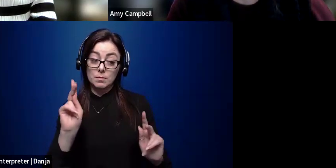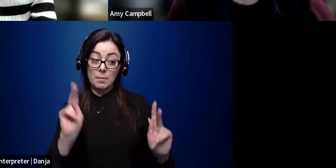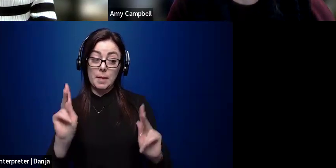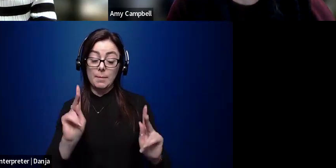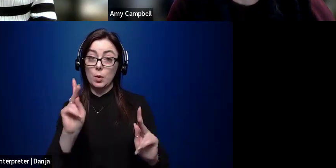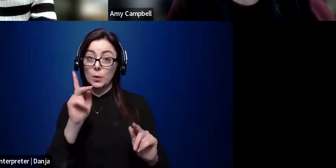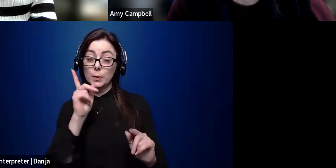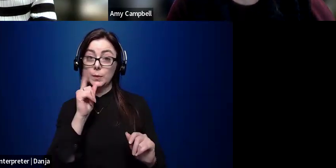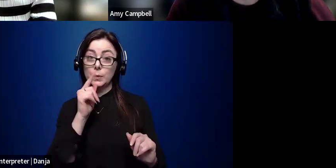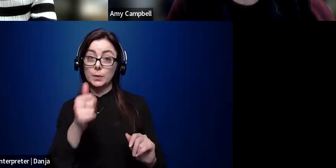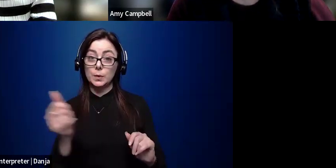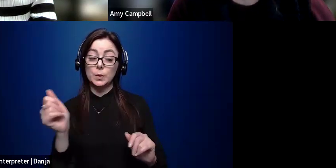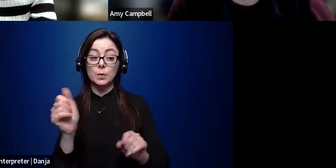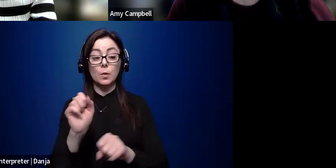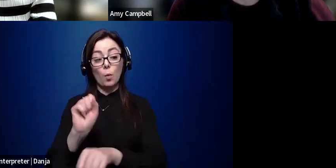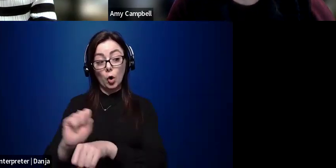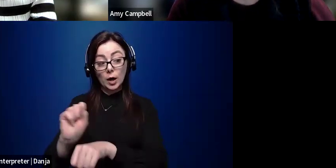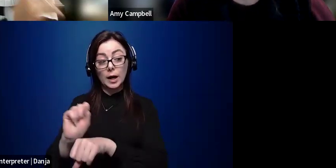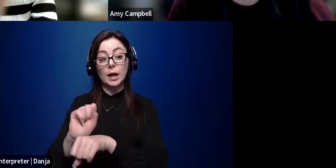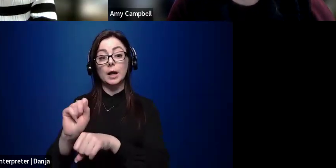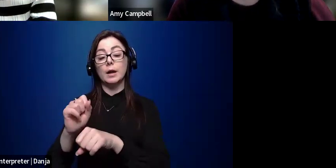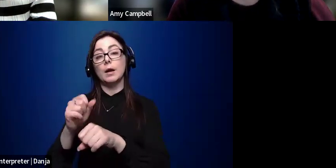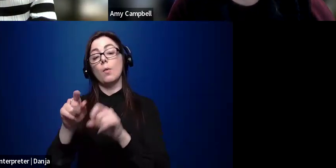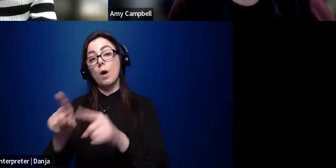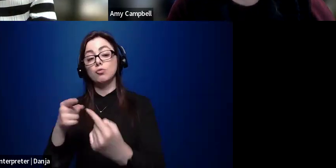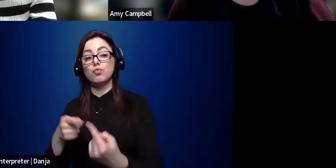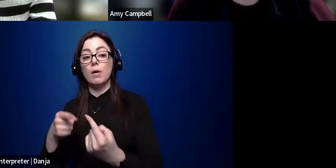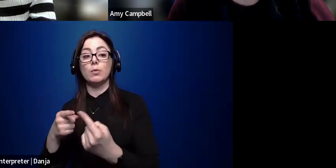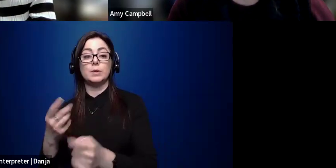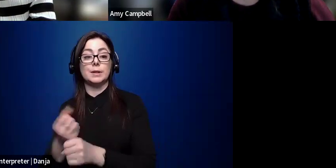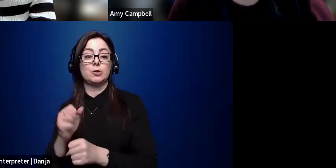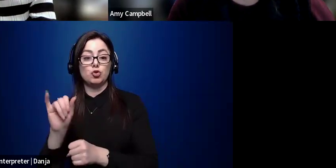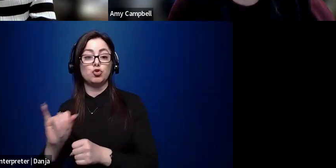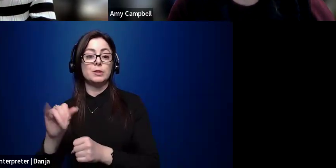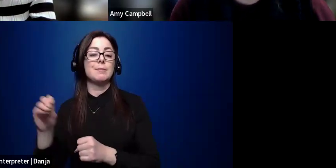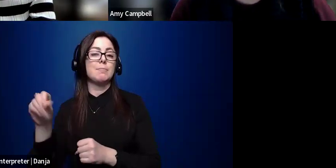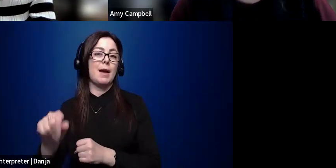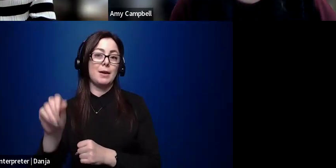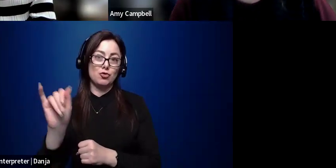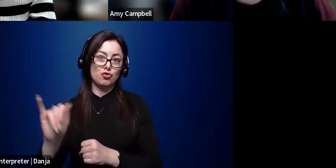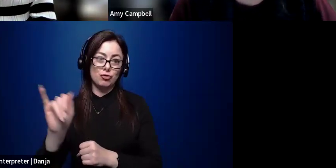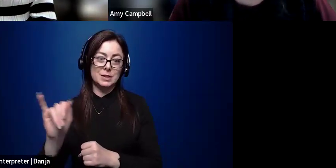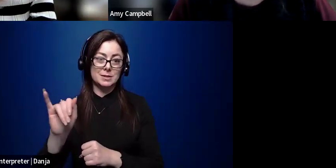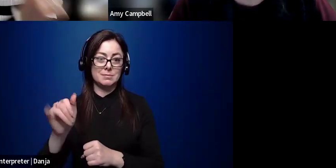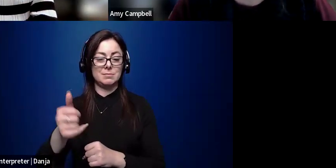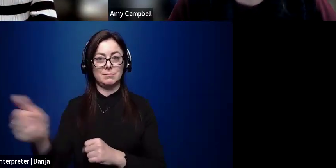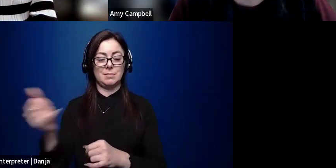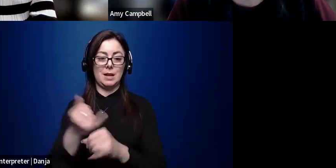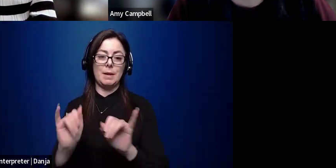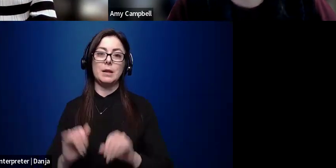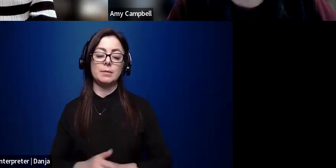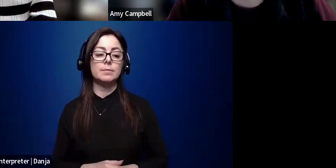who are working and struggling to get insurance and pay insurance on their own.